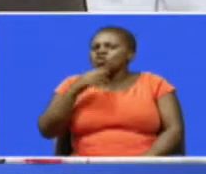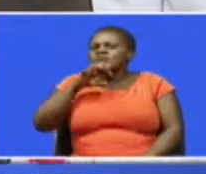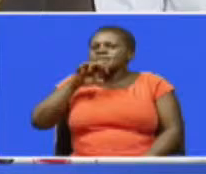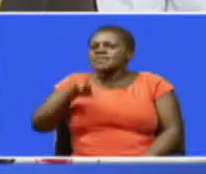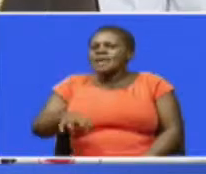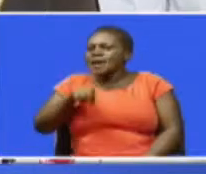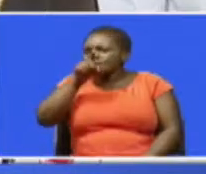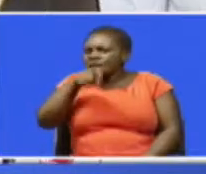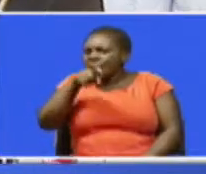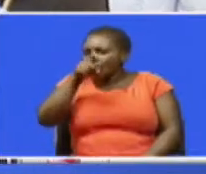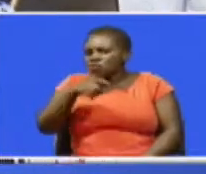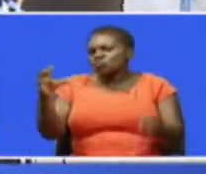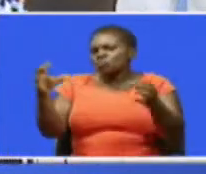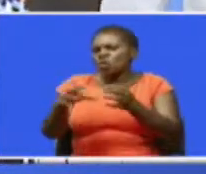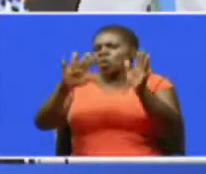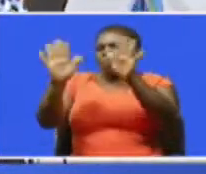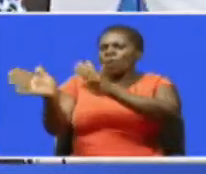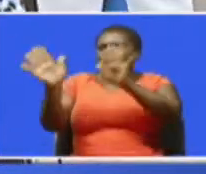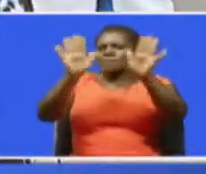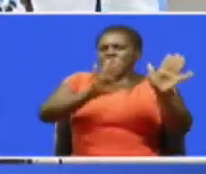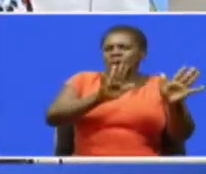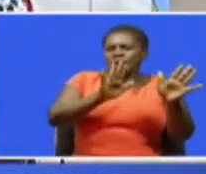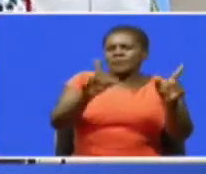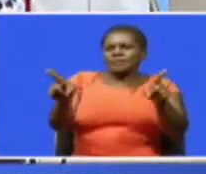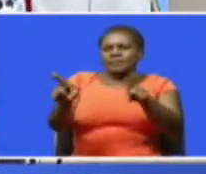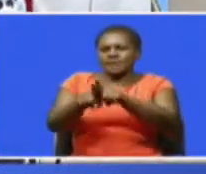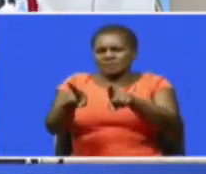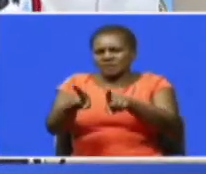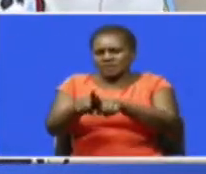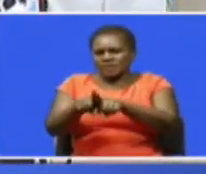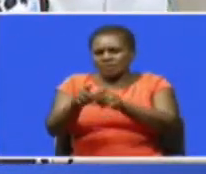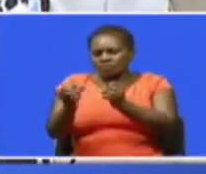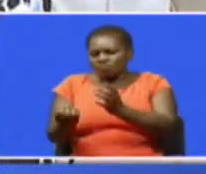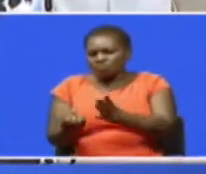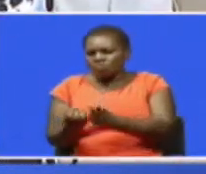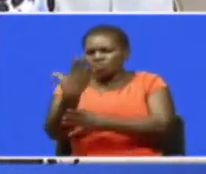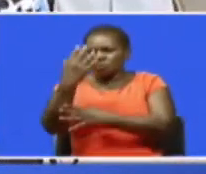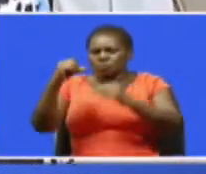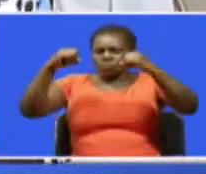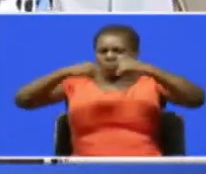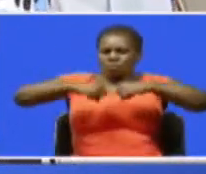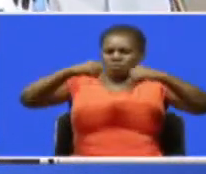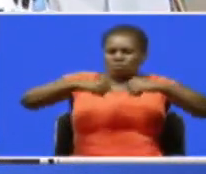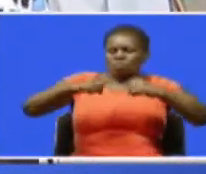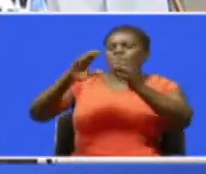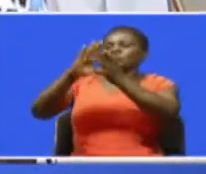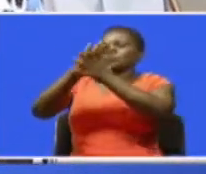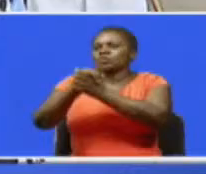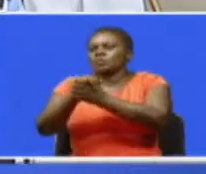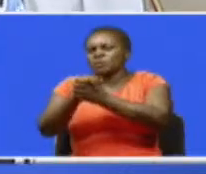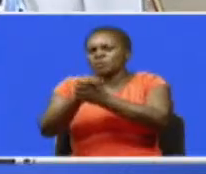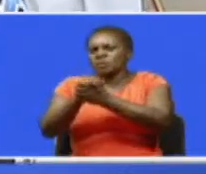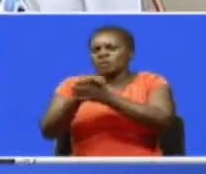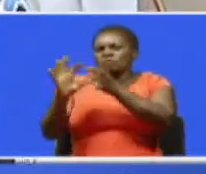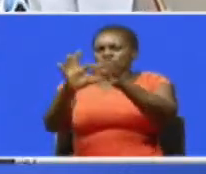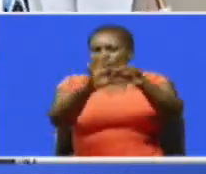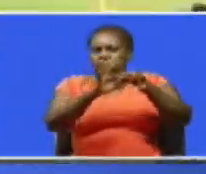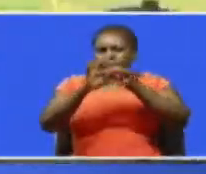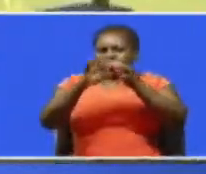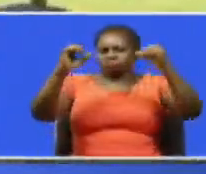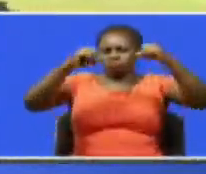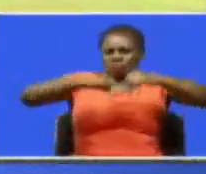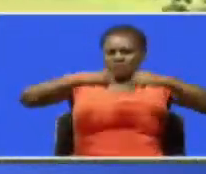Party, with Wiper leader Kalonzo Musyoka also on course to formalize his cooperation with Jubilee into a coalition